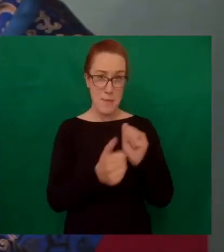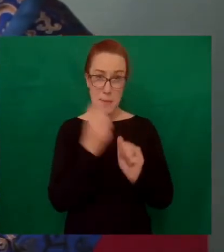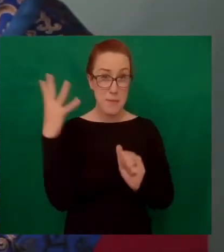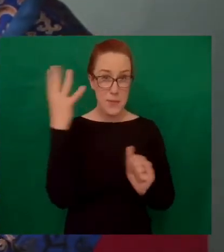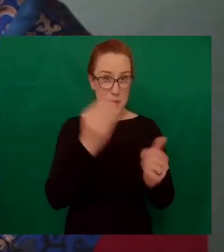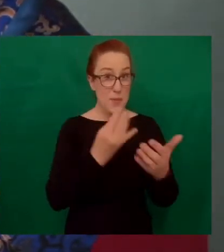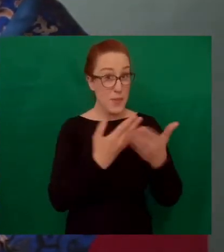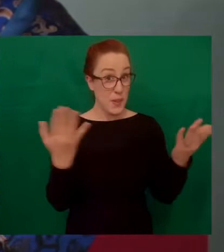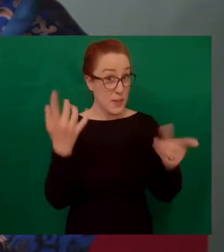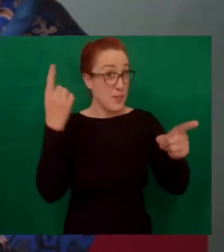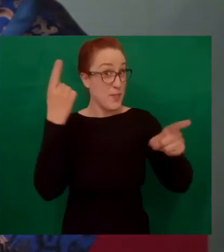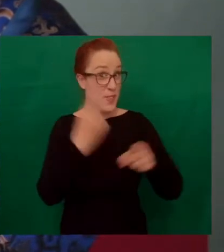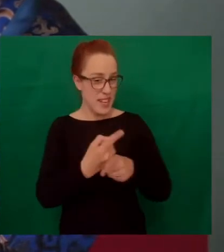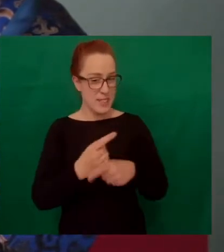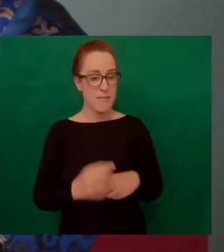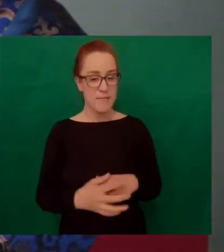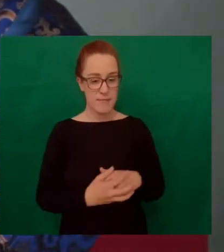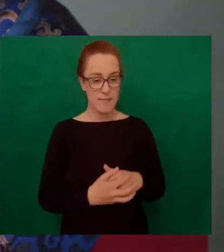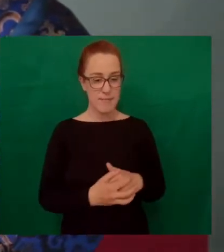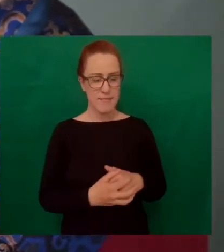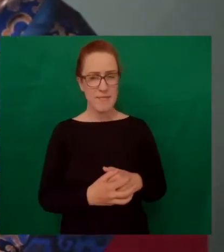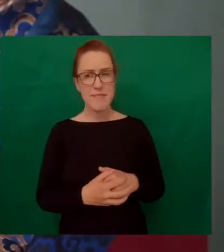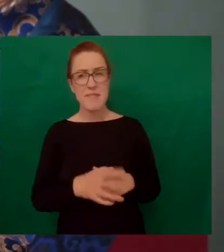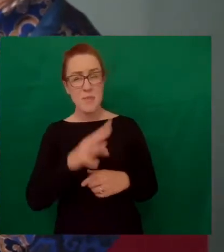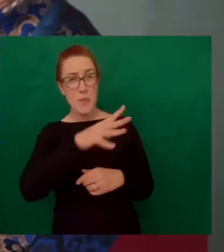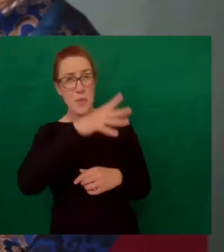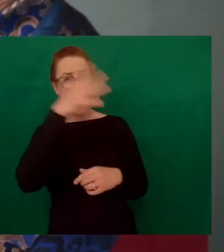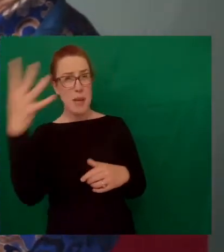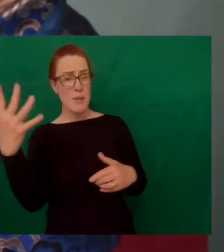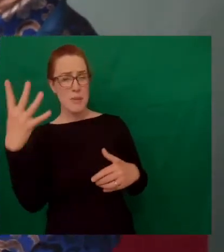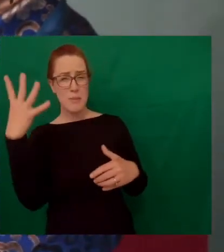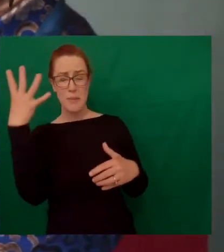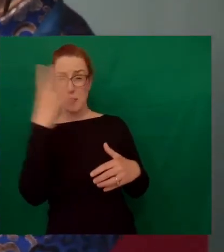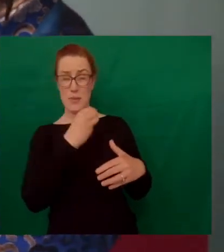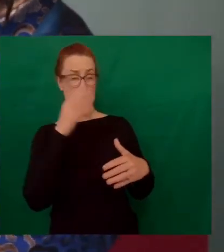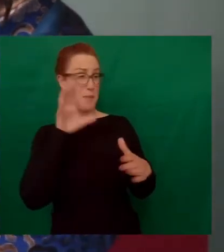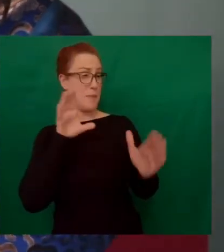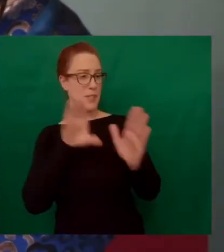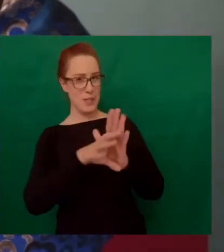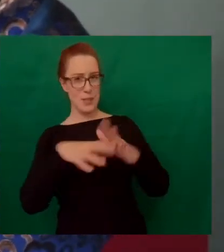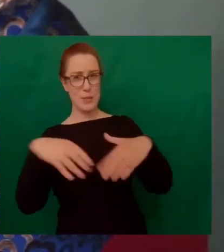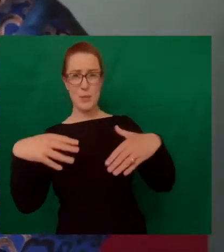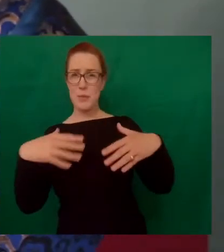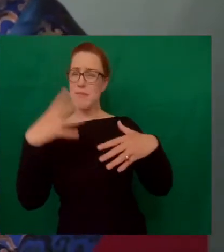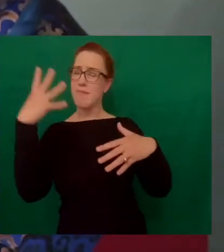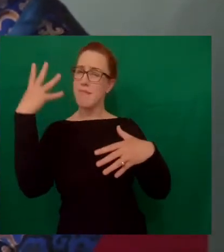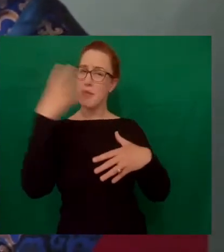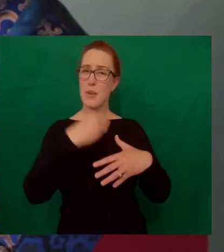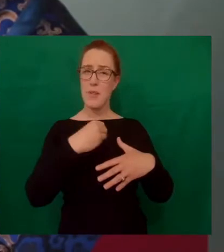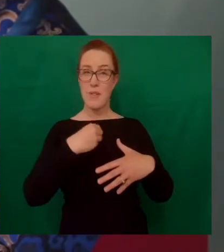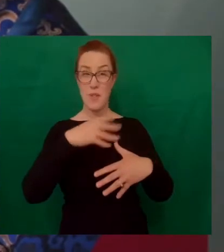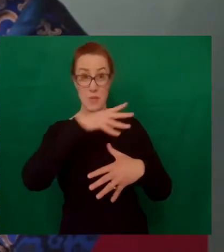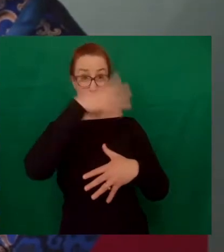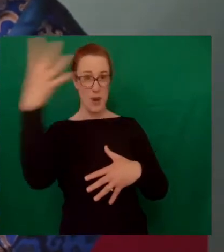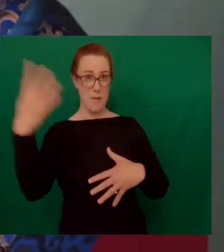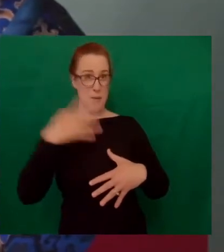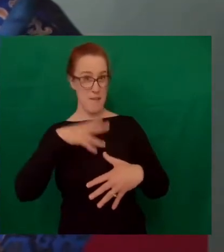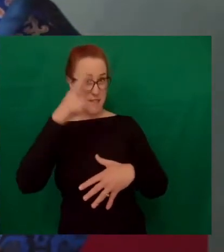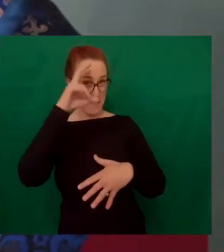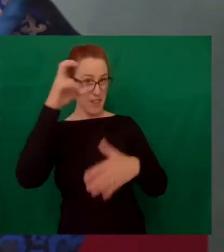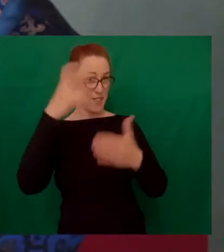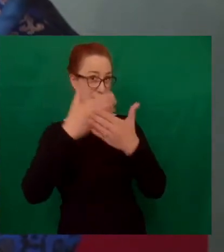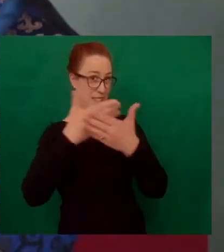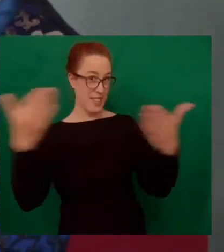Maddie. Oh, that is just a gorgeous picture, don't you think? Rainbows are my very, very favorite.